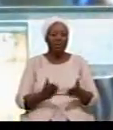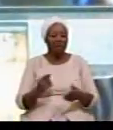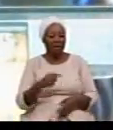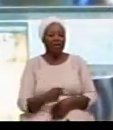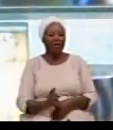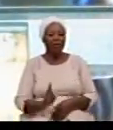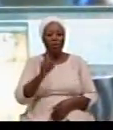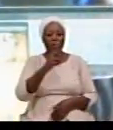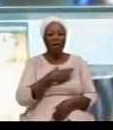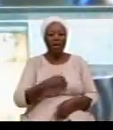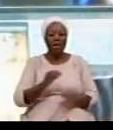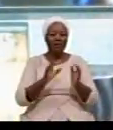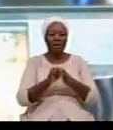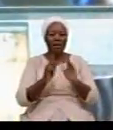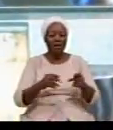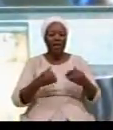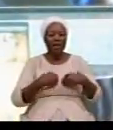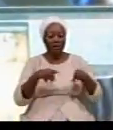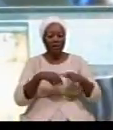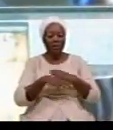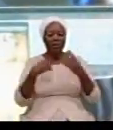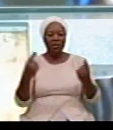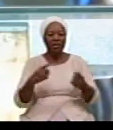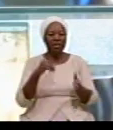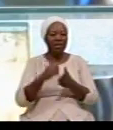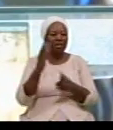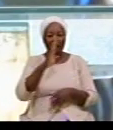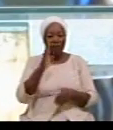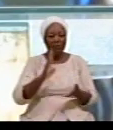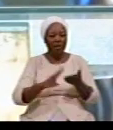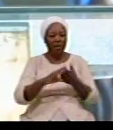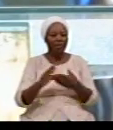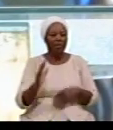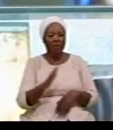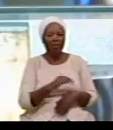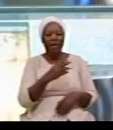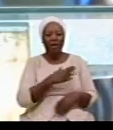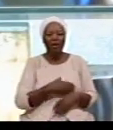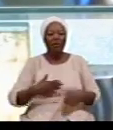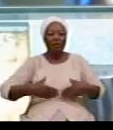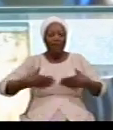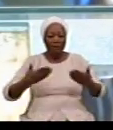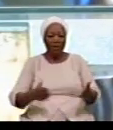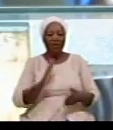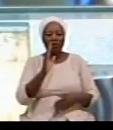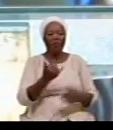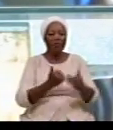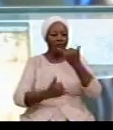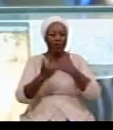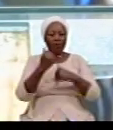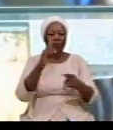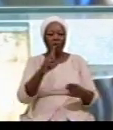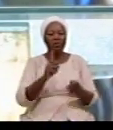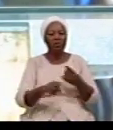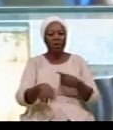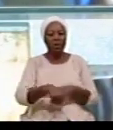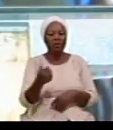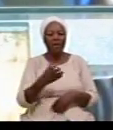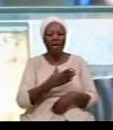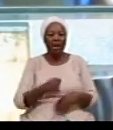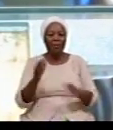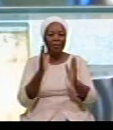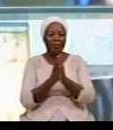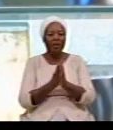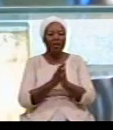committed sins, they shall be forgiven him. Confess your faults one to another, and pray one